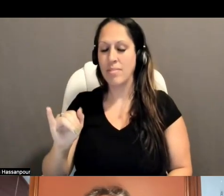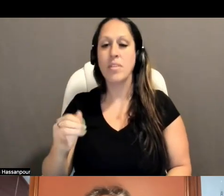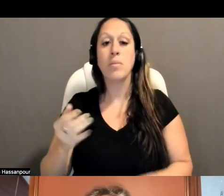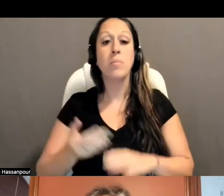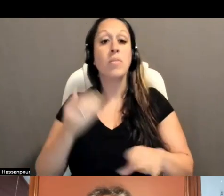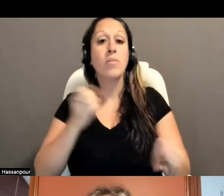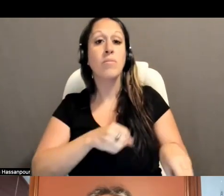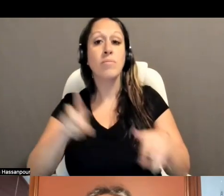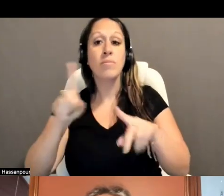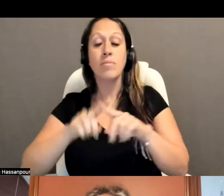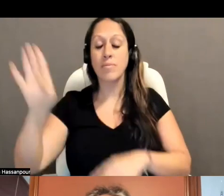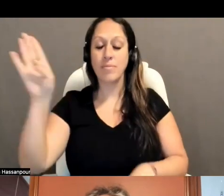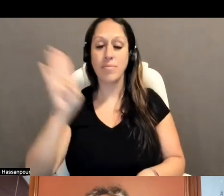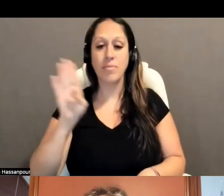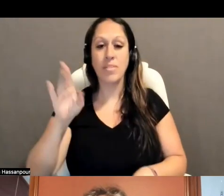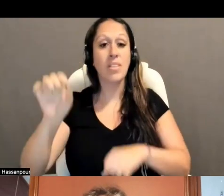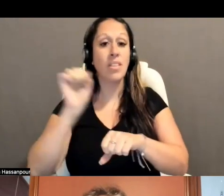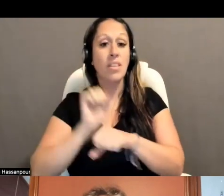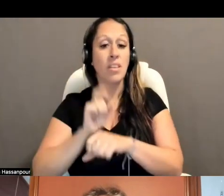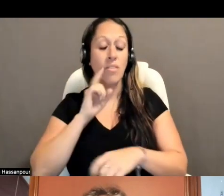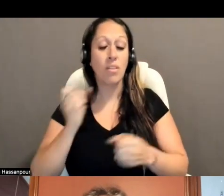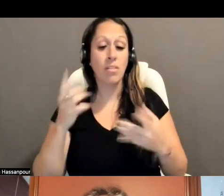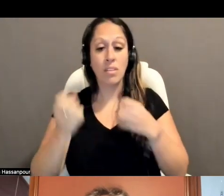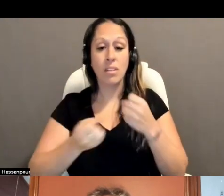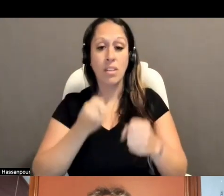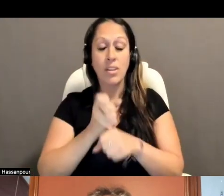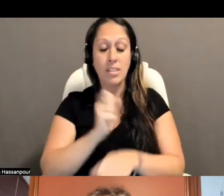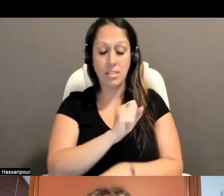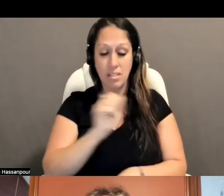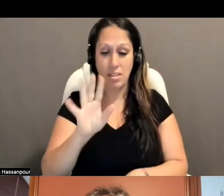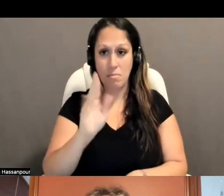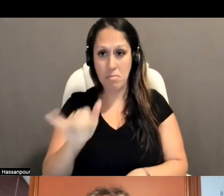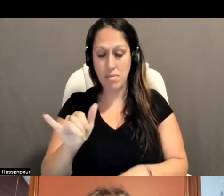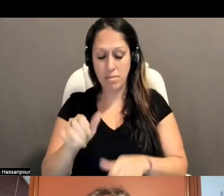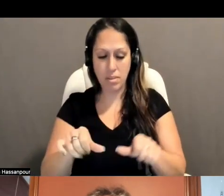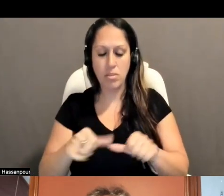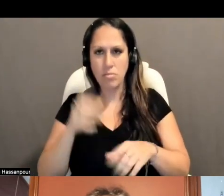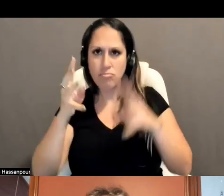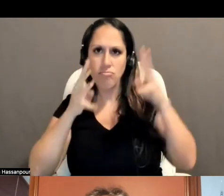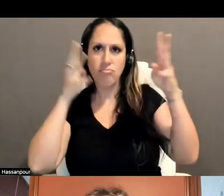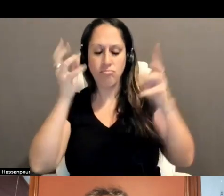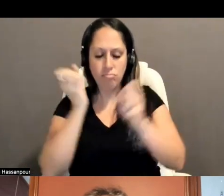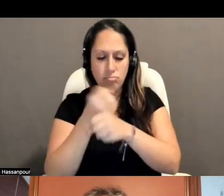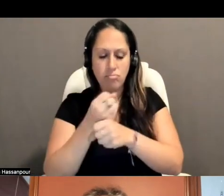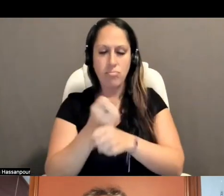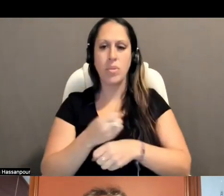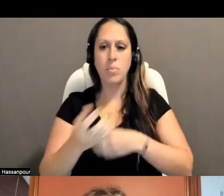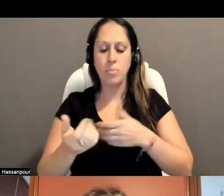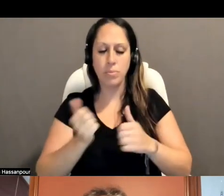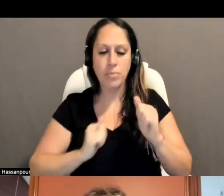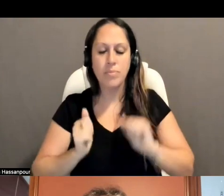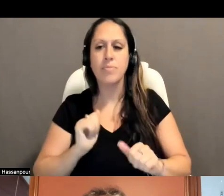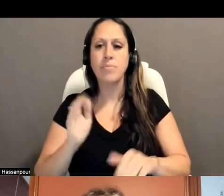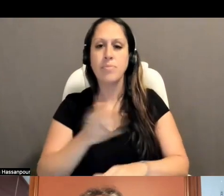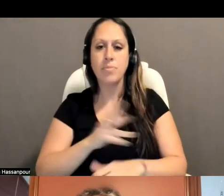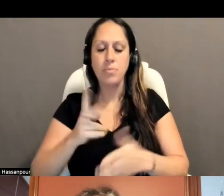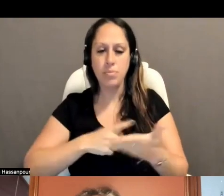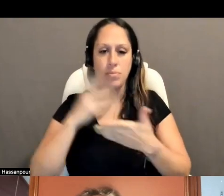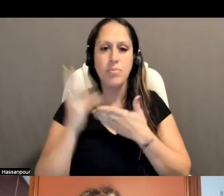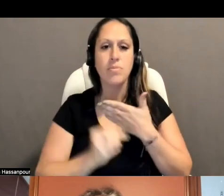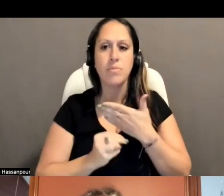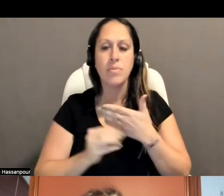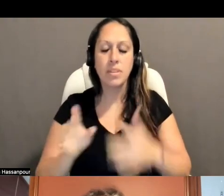to Boston, he worked for many years in the San Francisco Bay Area, creating, producing, and performing musical programs.